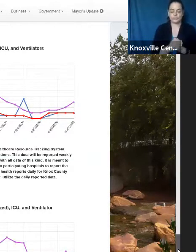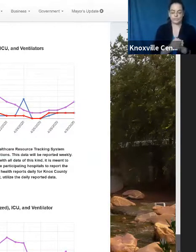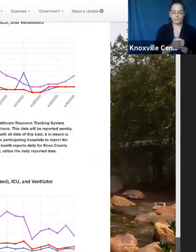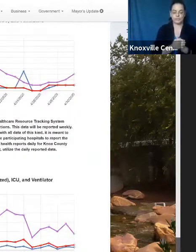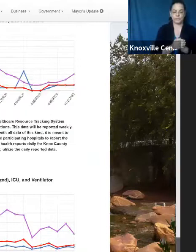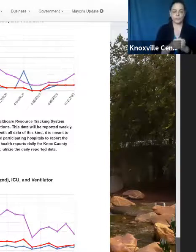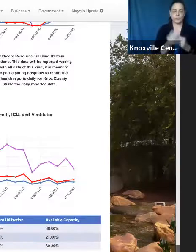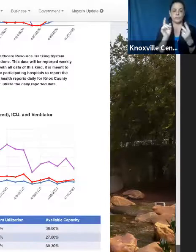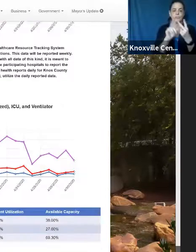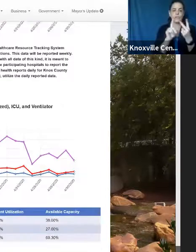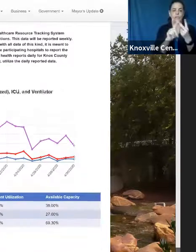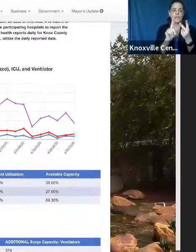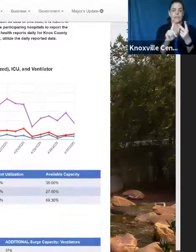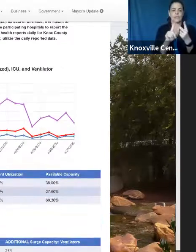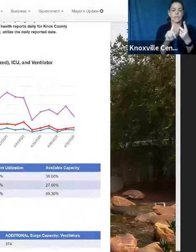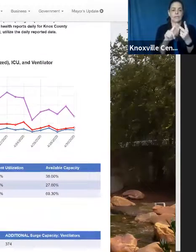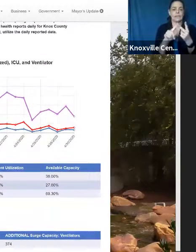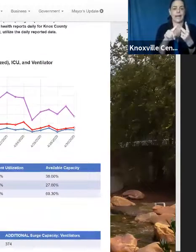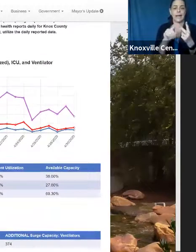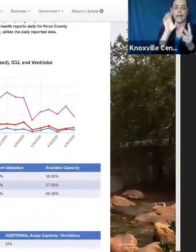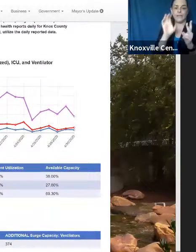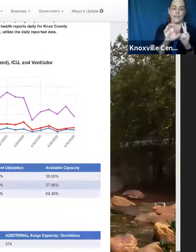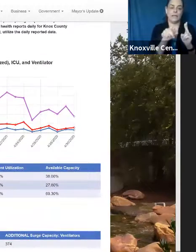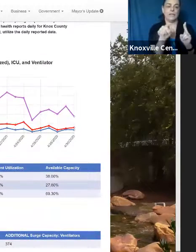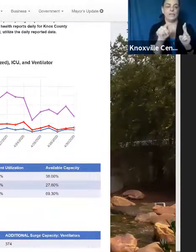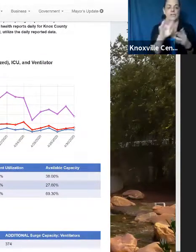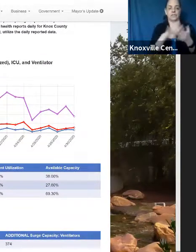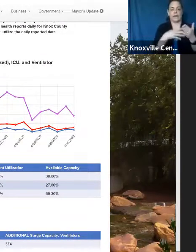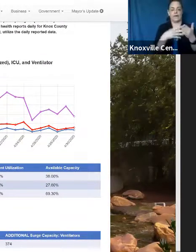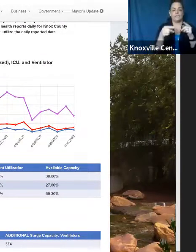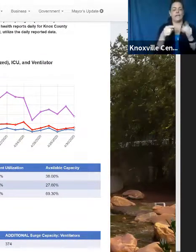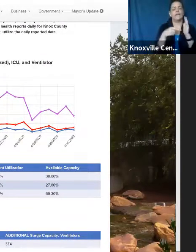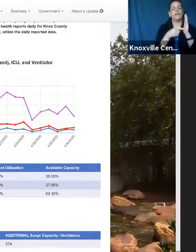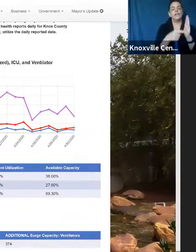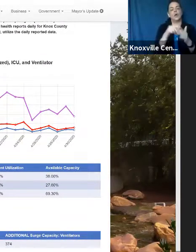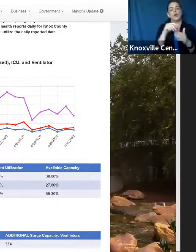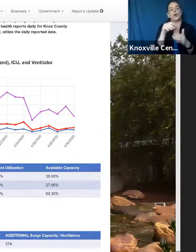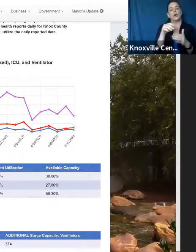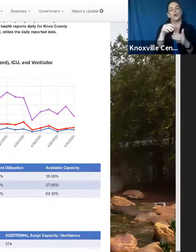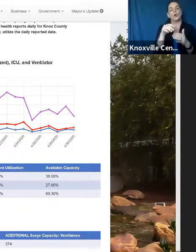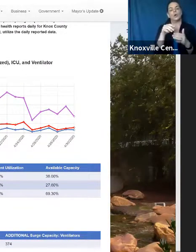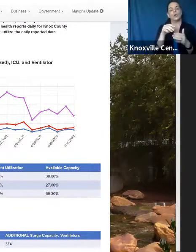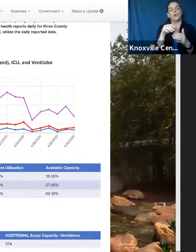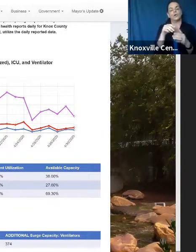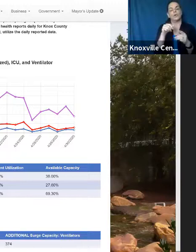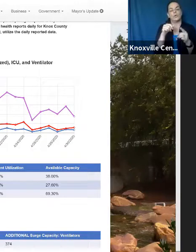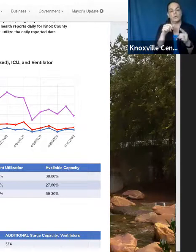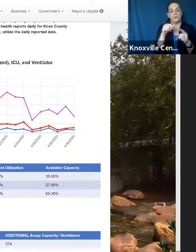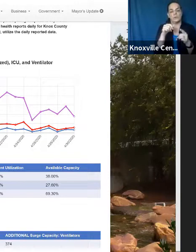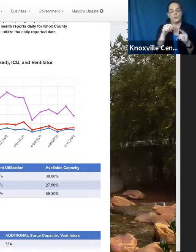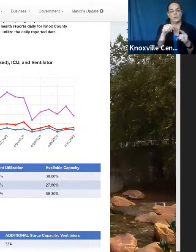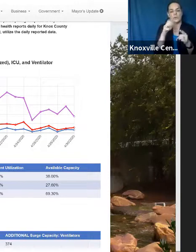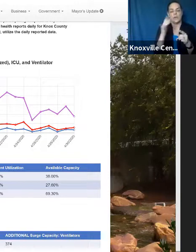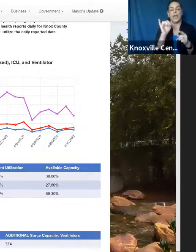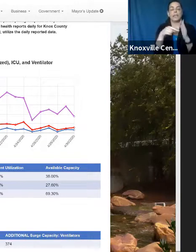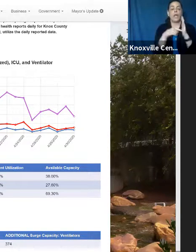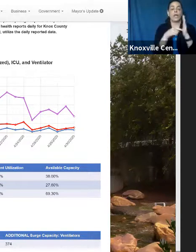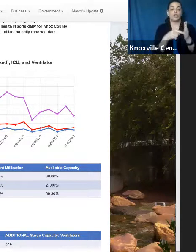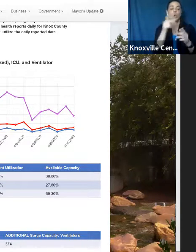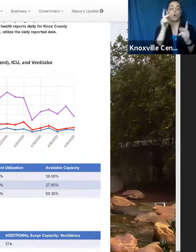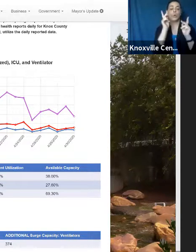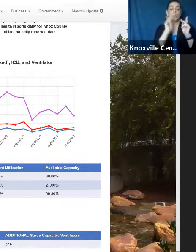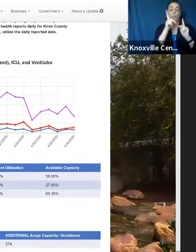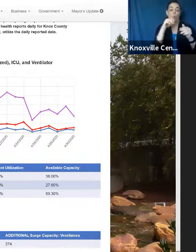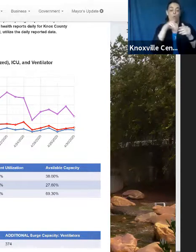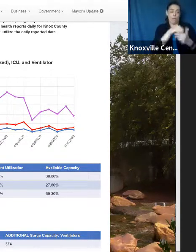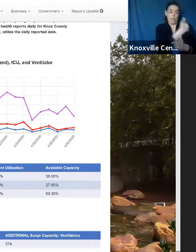The second graphic indicates our inpatients that have pending lab results. So it's the